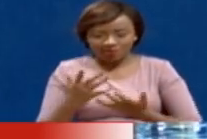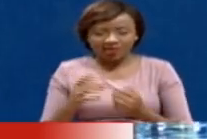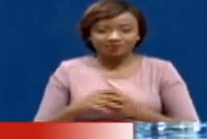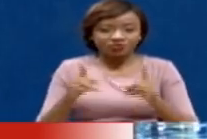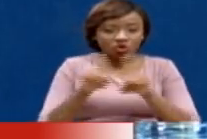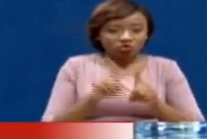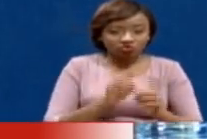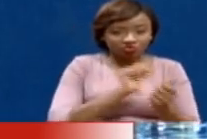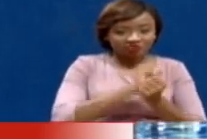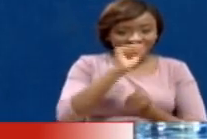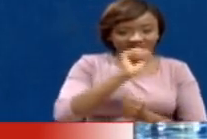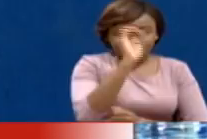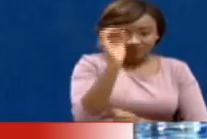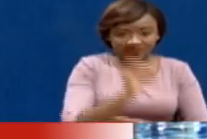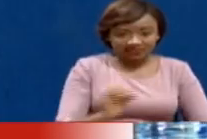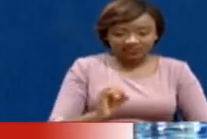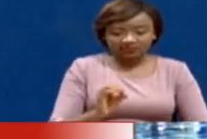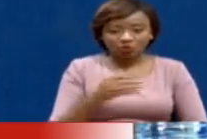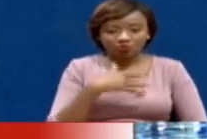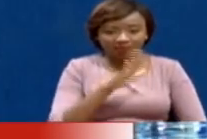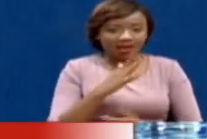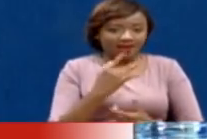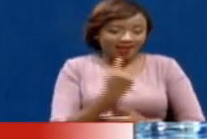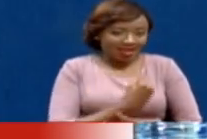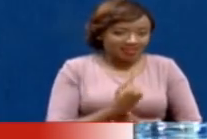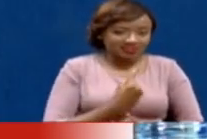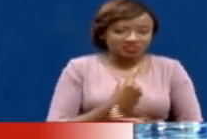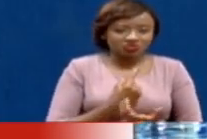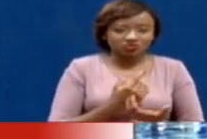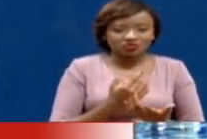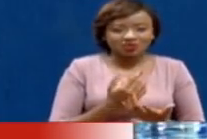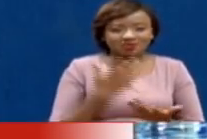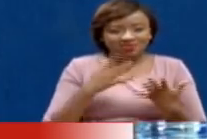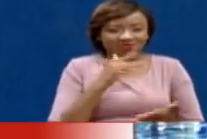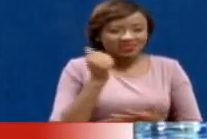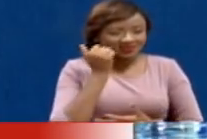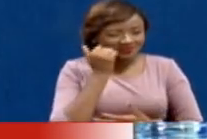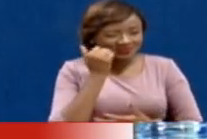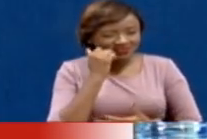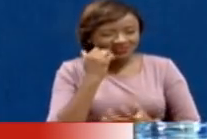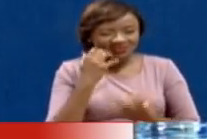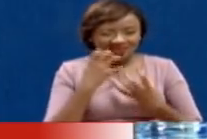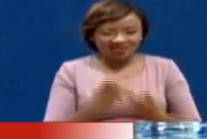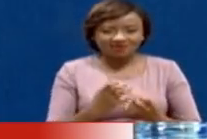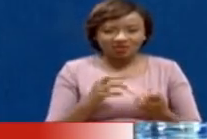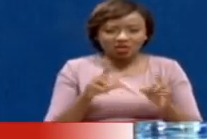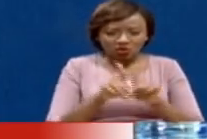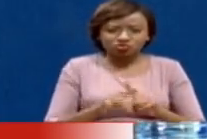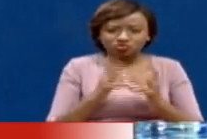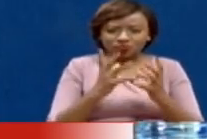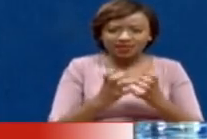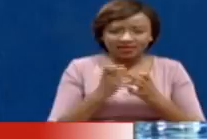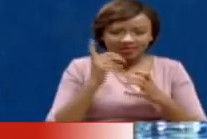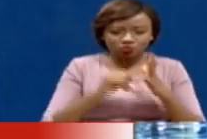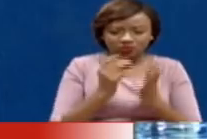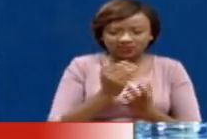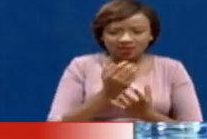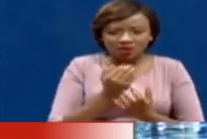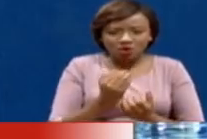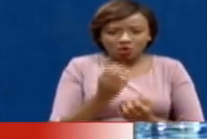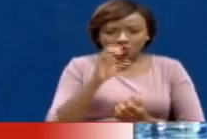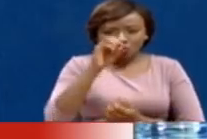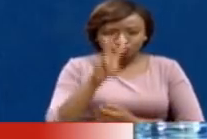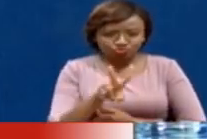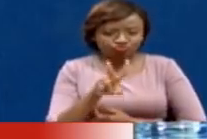is about 1,500, will have a moderate to severe disease, which may require supplemental oxygen